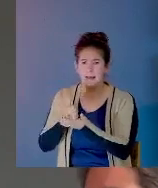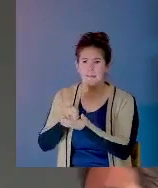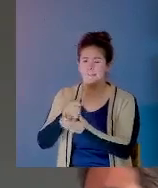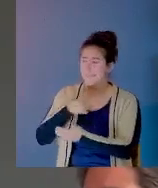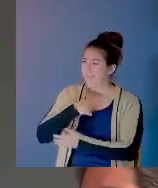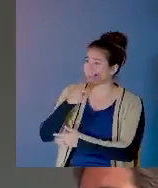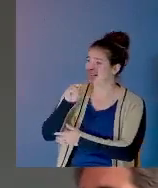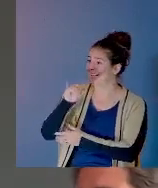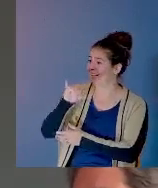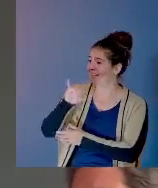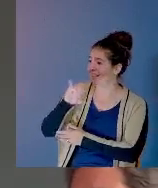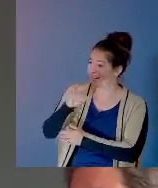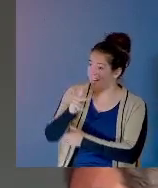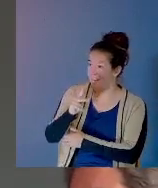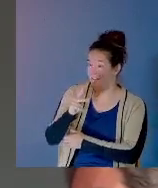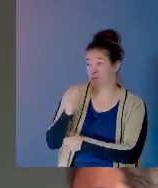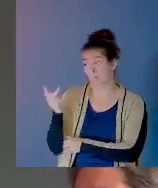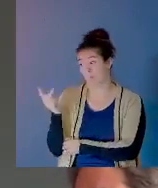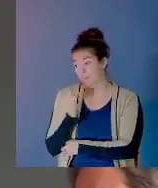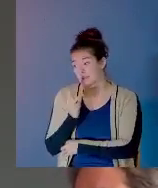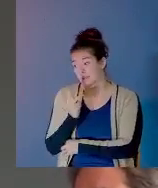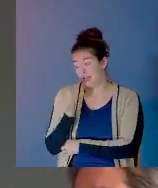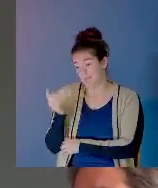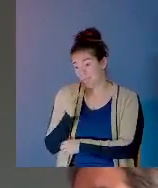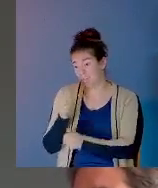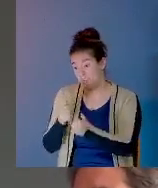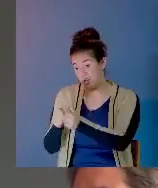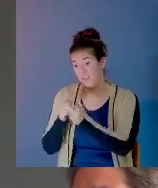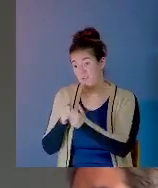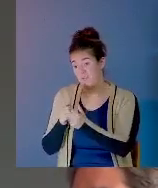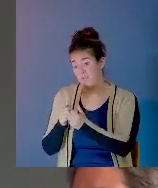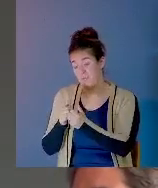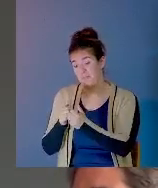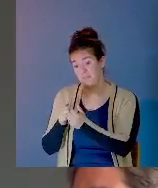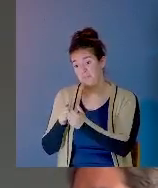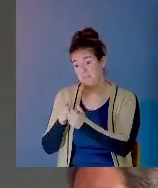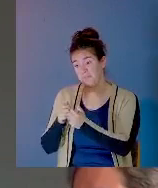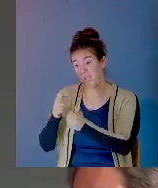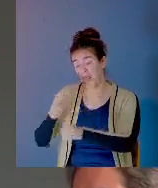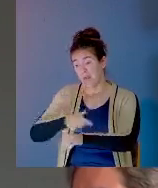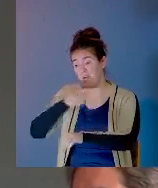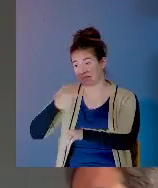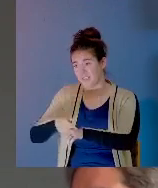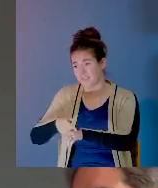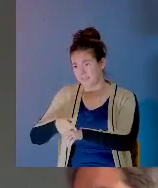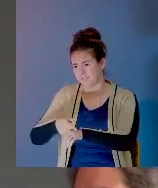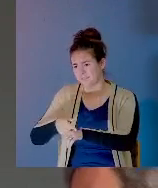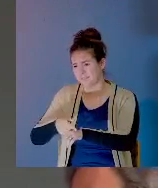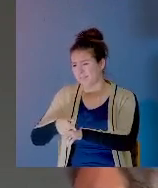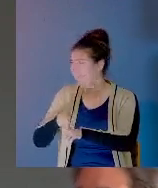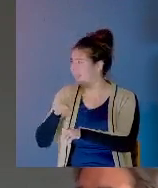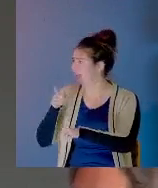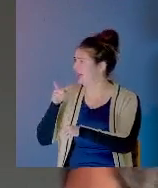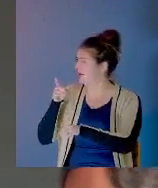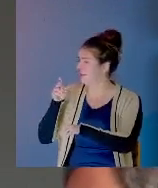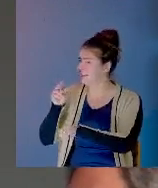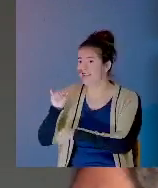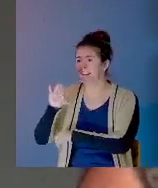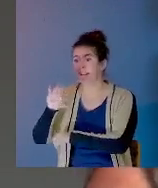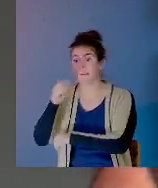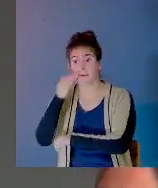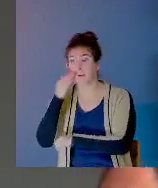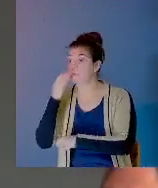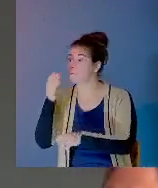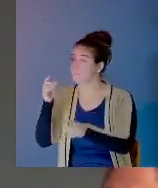for a while, and he has just really invested the word of God. So thank you so much. Nick knows the word, and